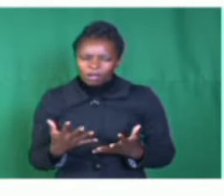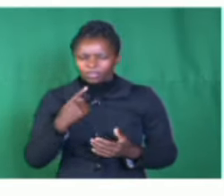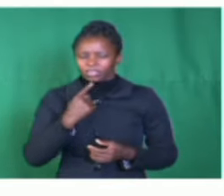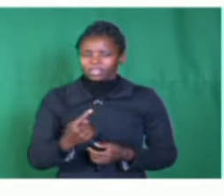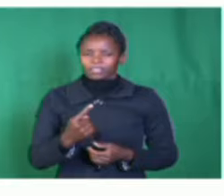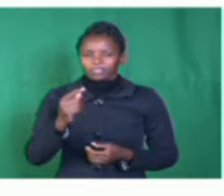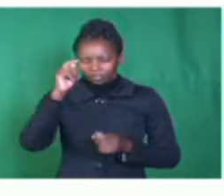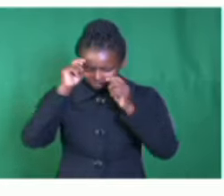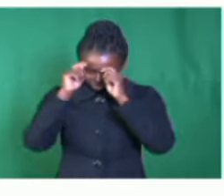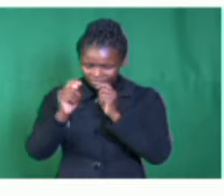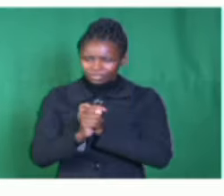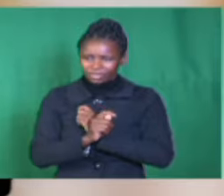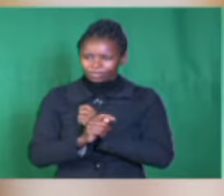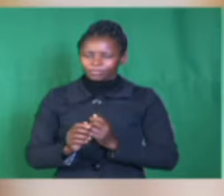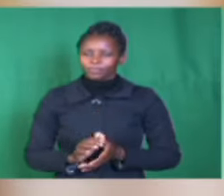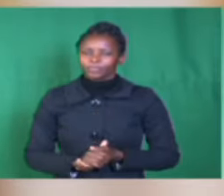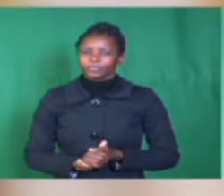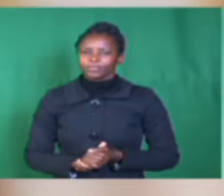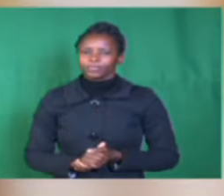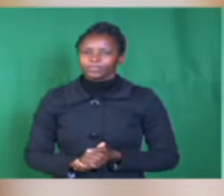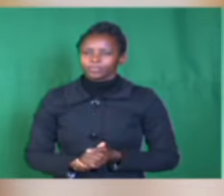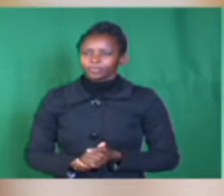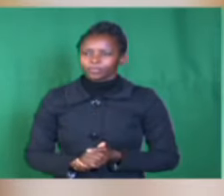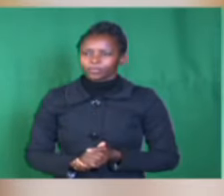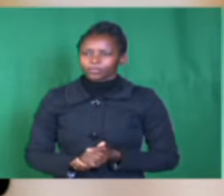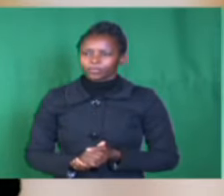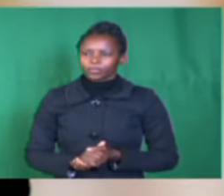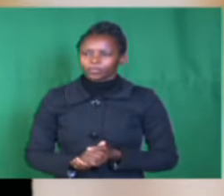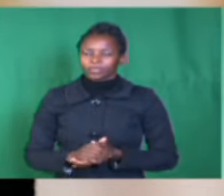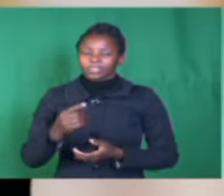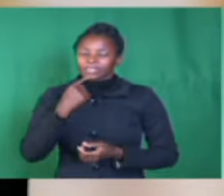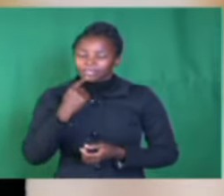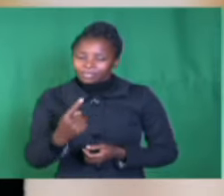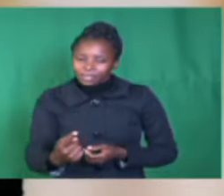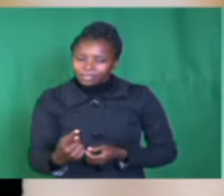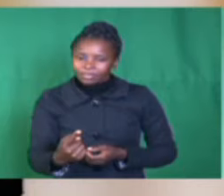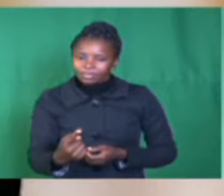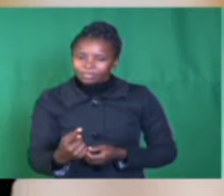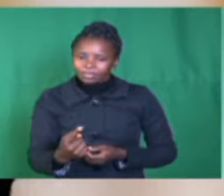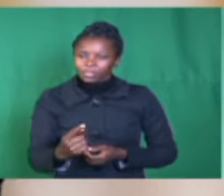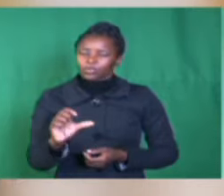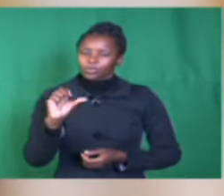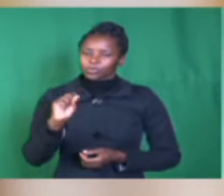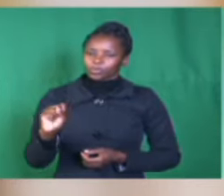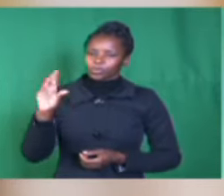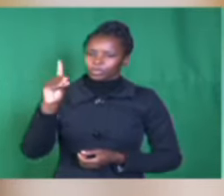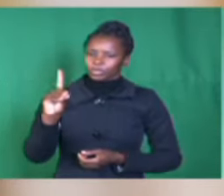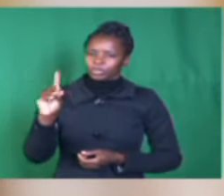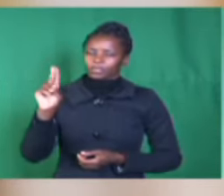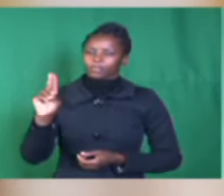story then, my dear form threes. He said to them, to the Sadducees, how can they say